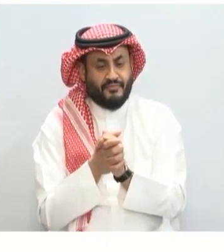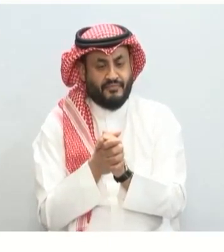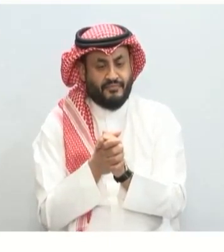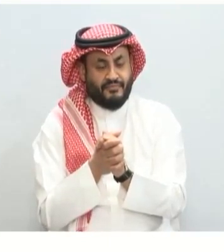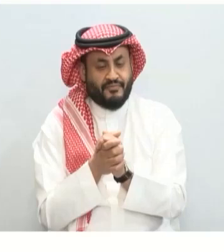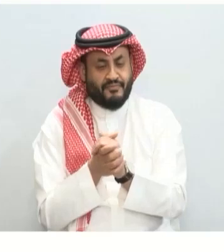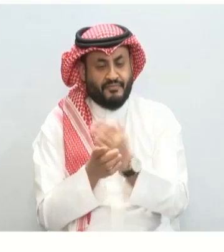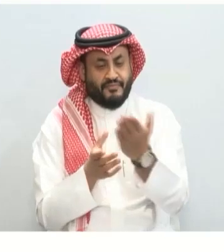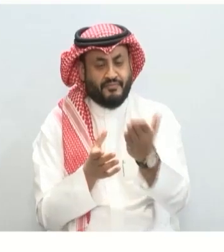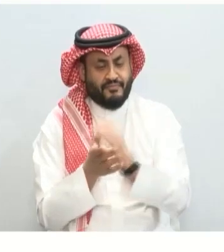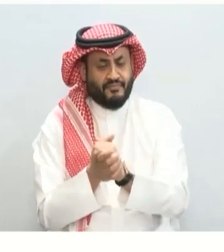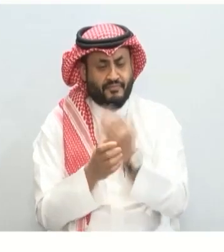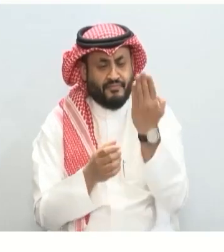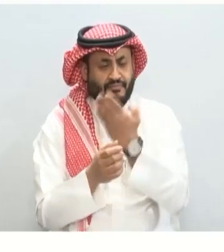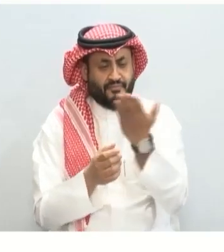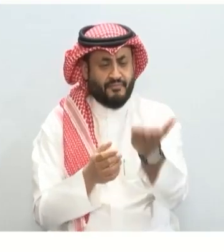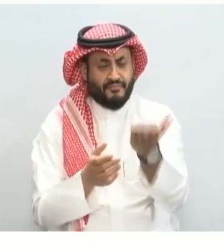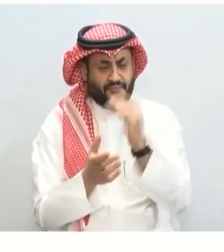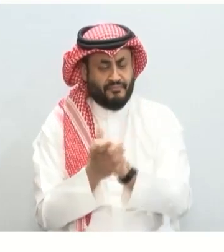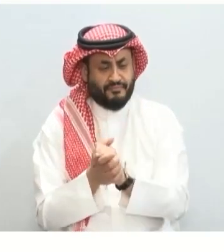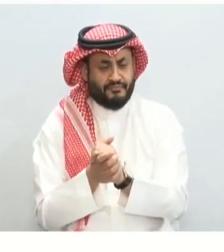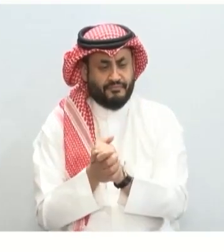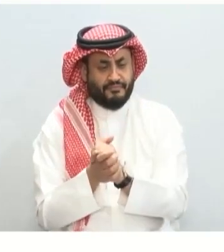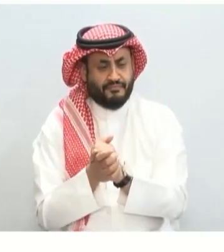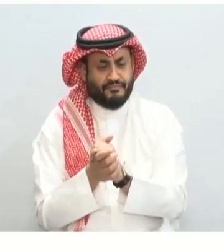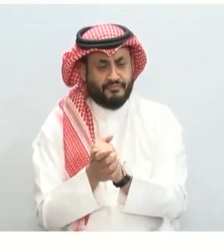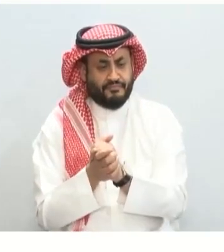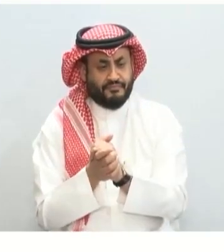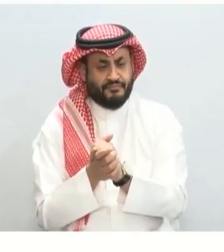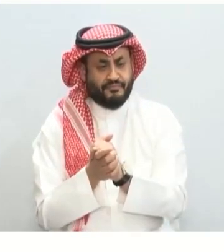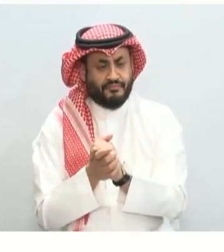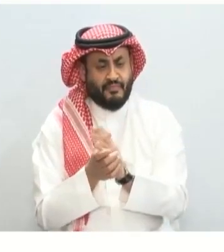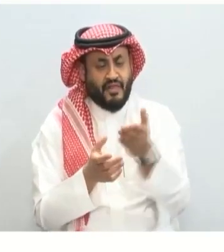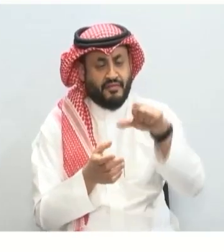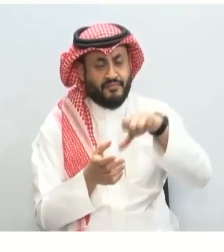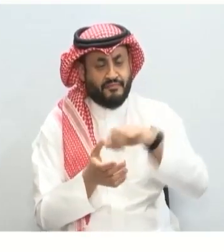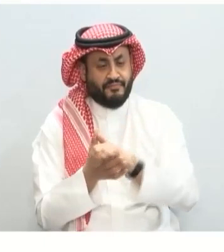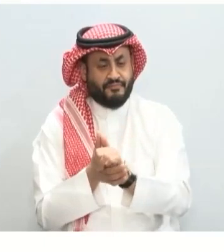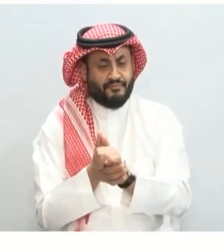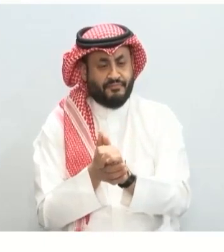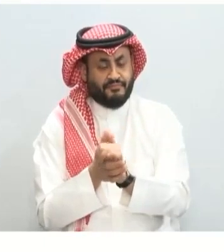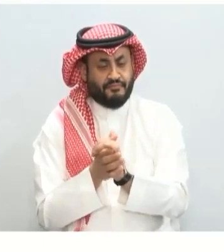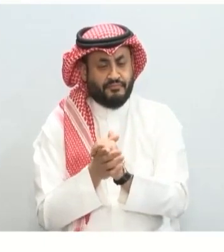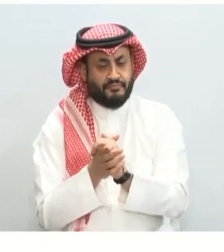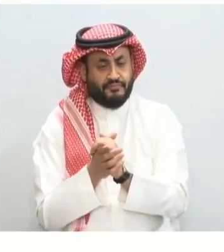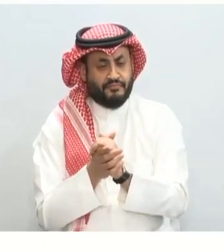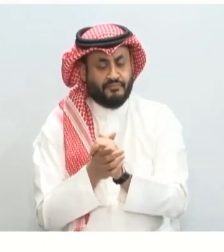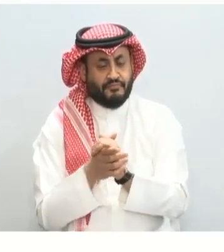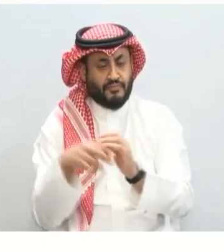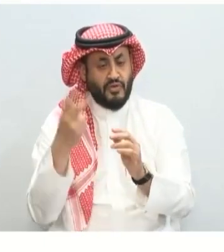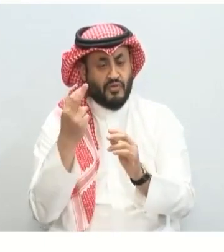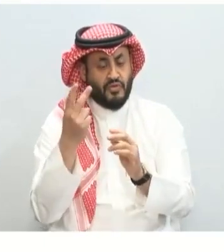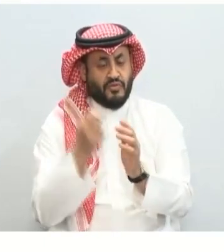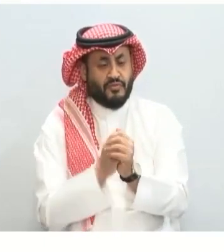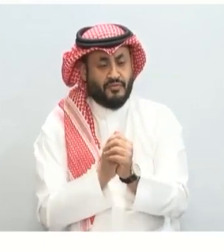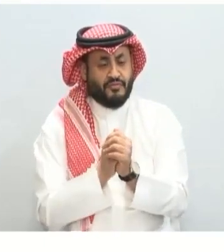So here, let's read this one bit by bit. Oh, that's a shame. I made two different